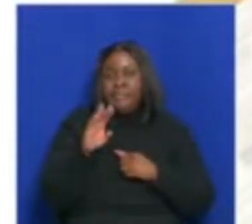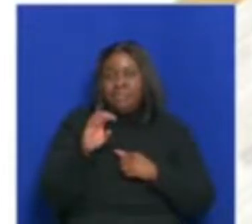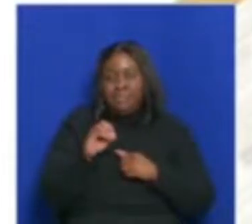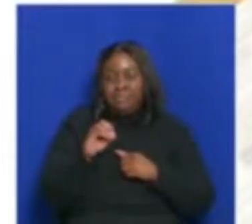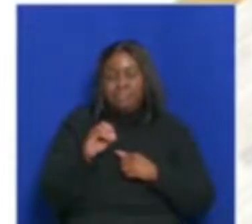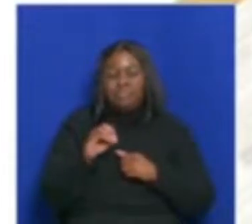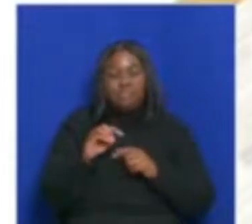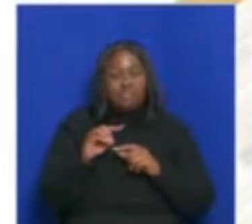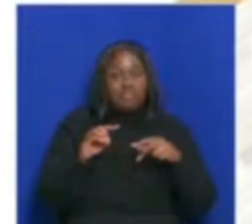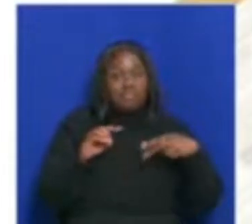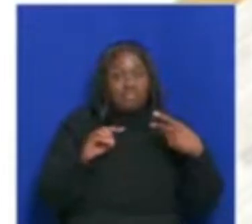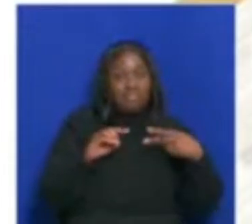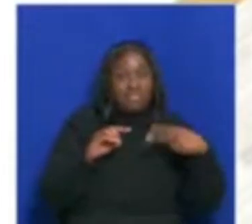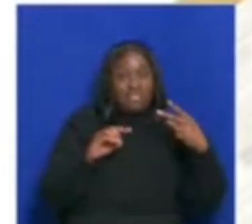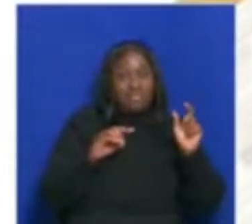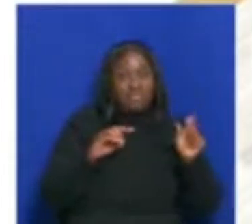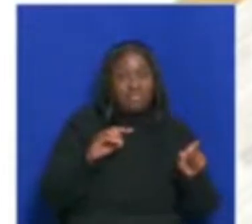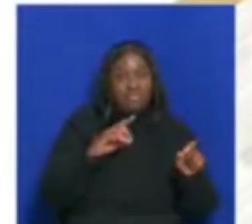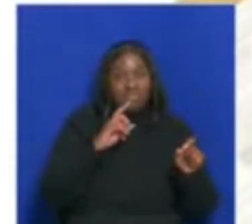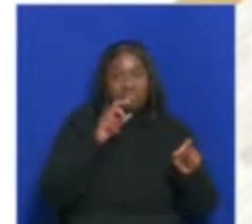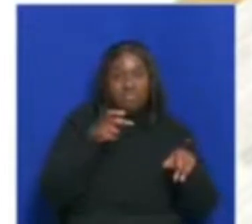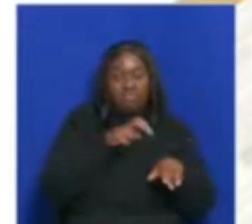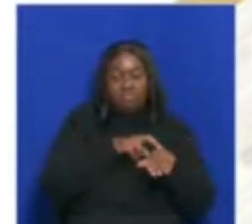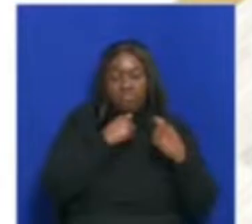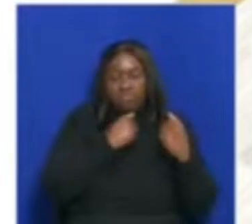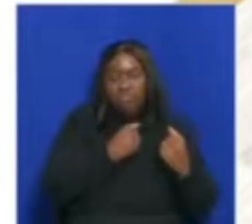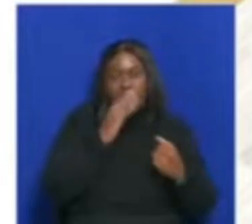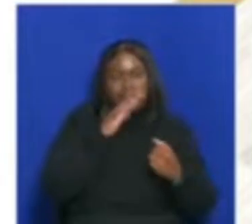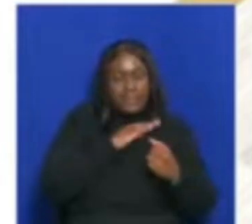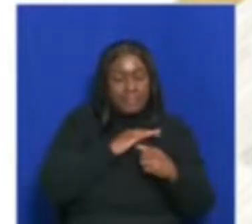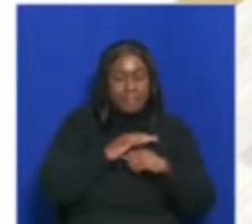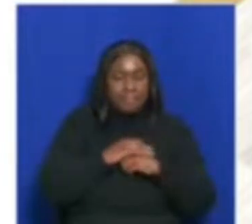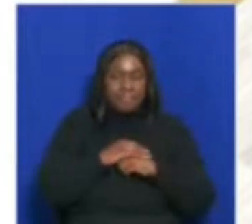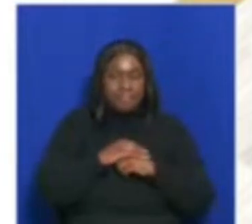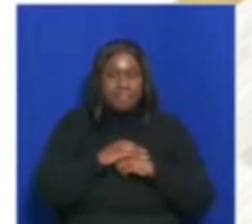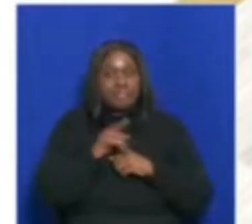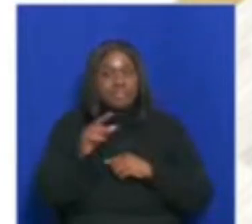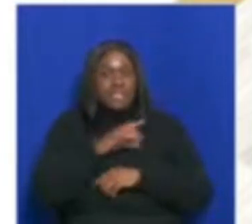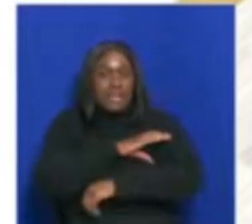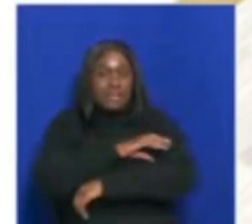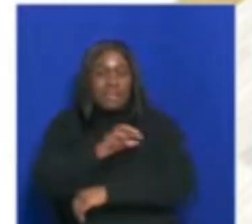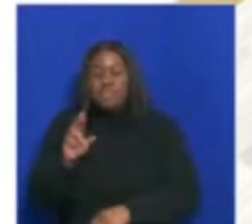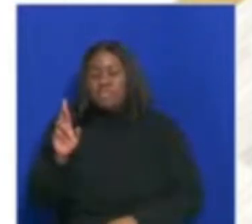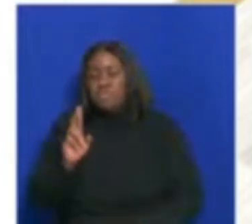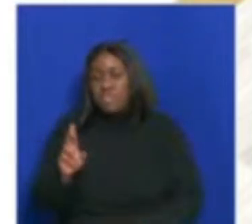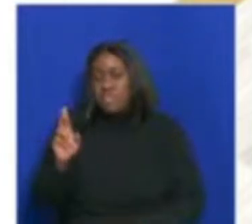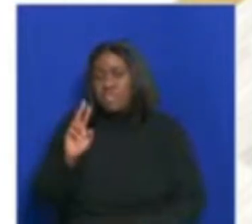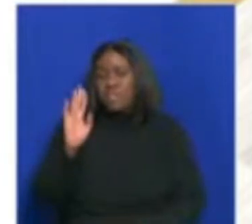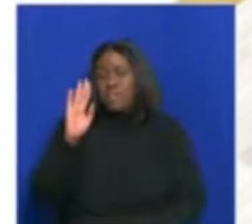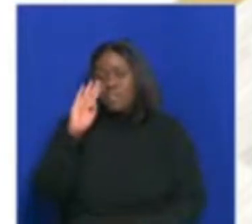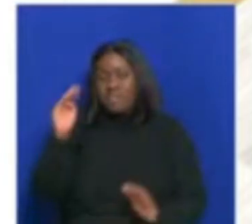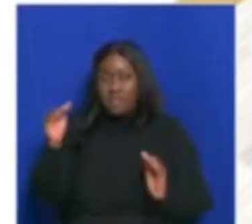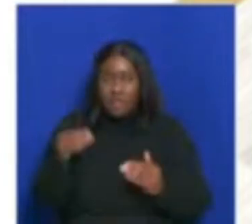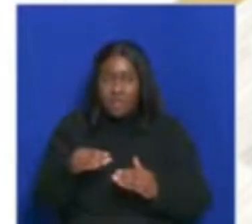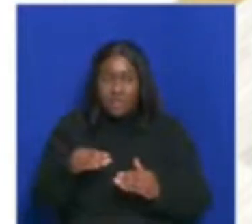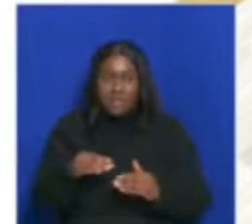anymore. And Captain Rodriguez was now focusing on the Toyota